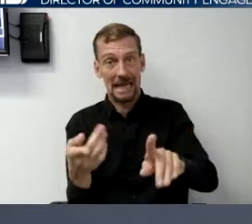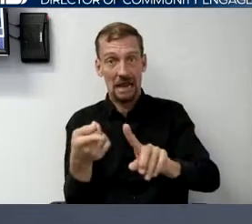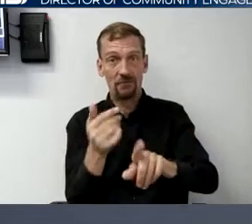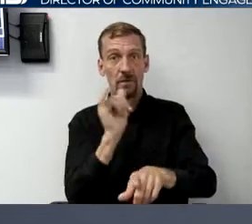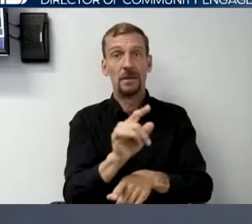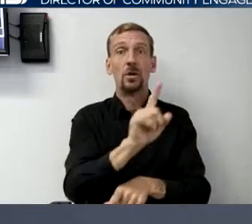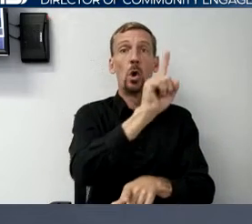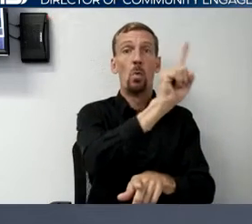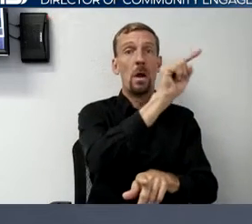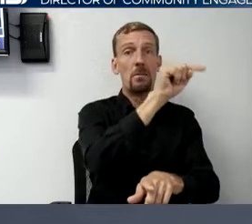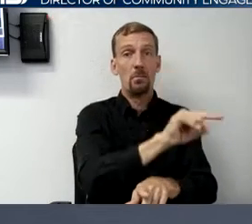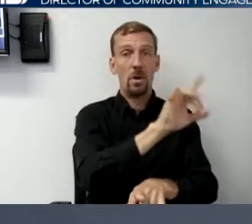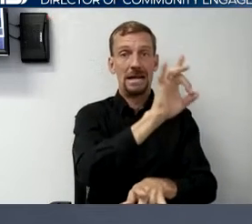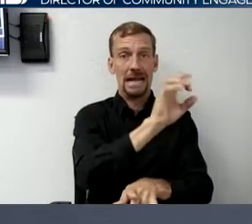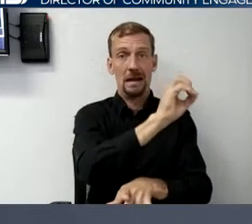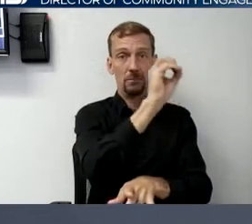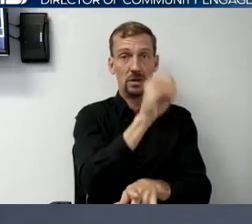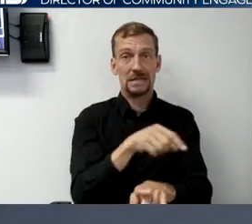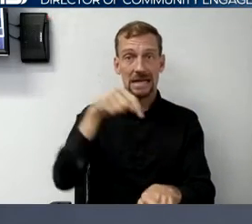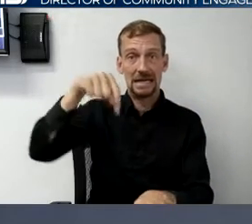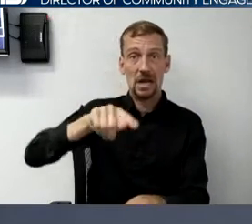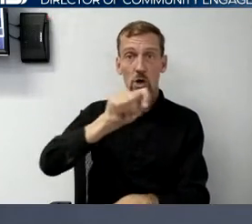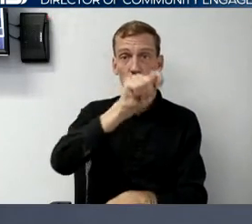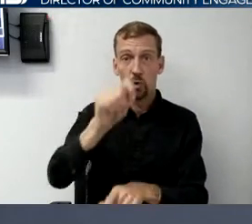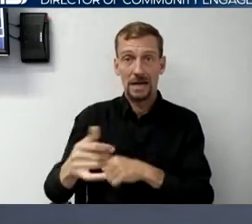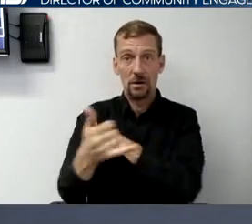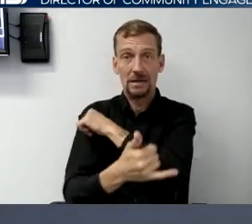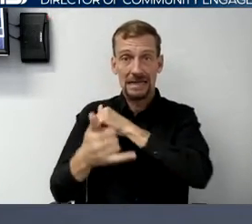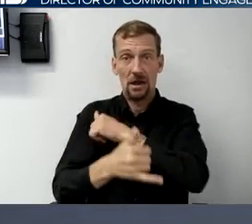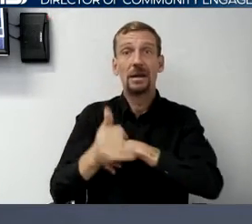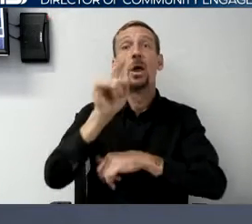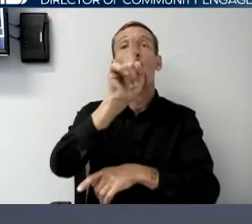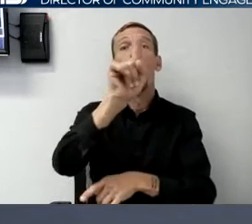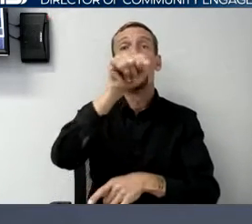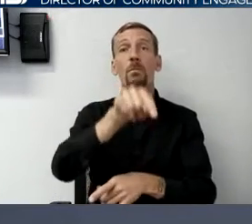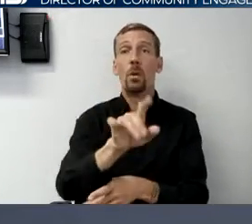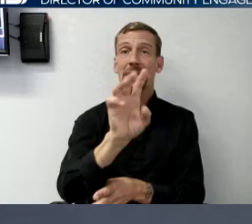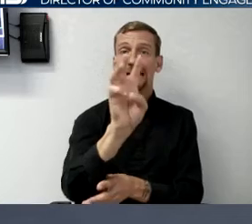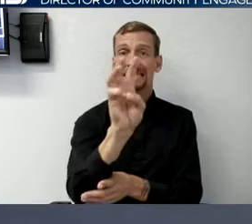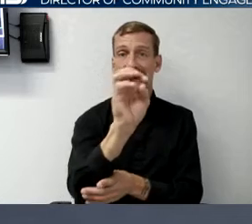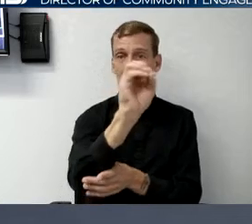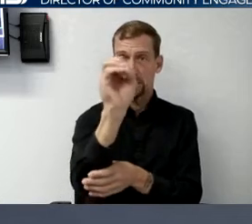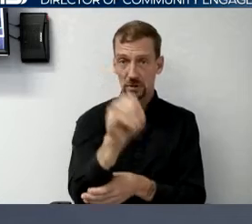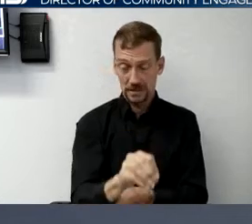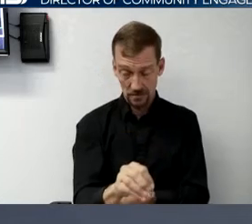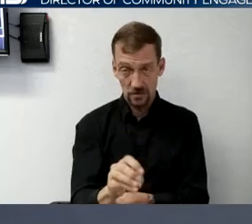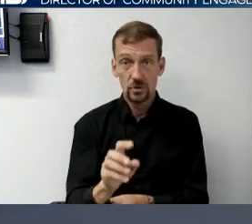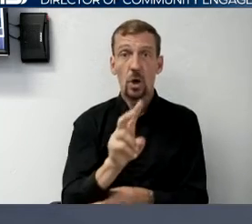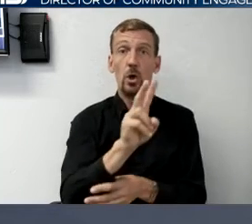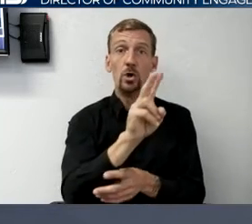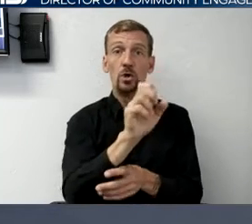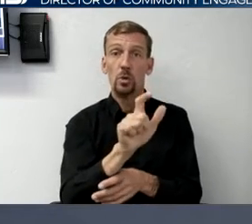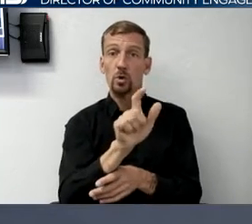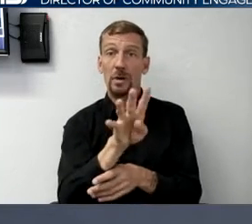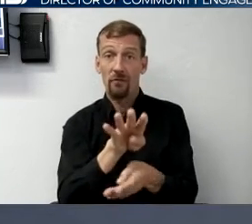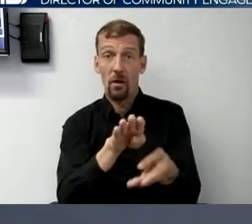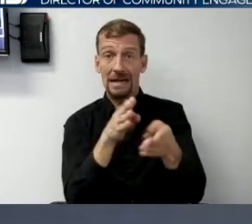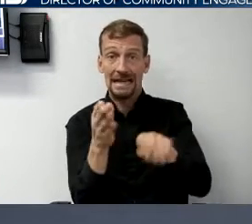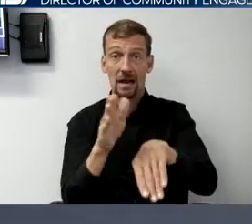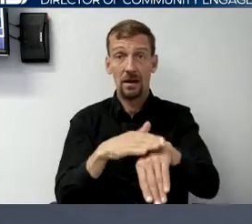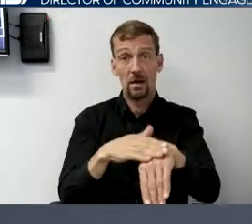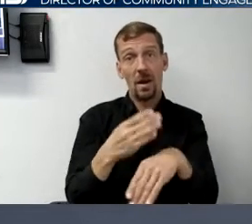is at 1.8%. Tulare County is at 1.6%. So 224 deaths on